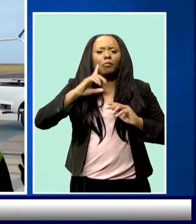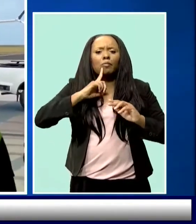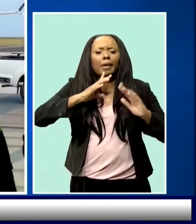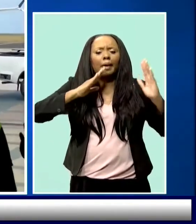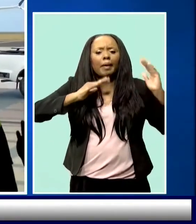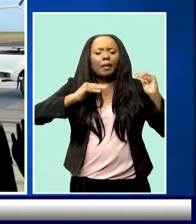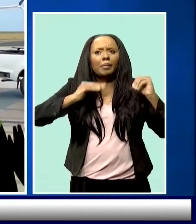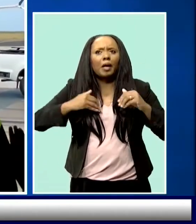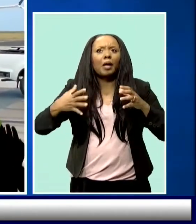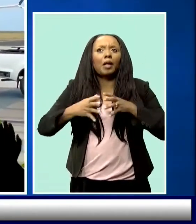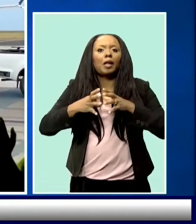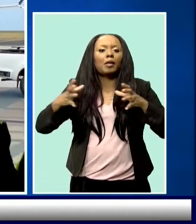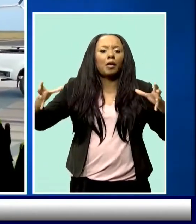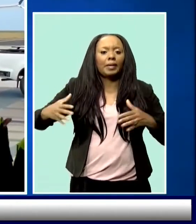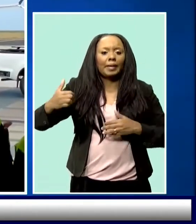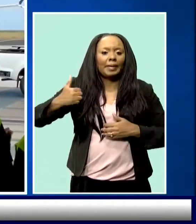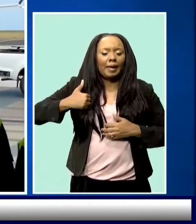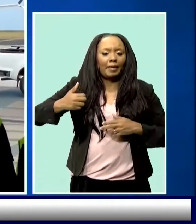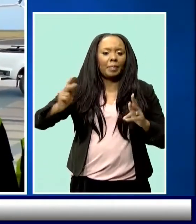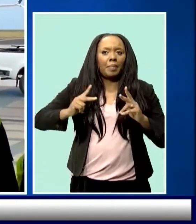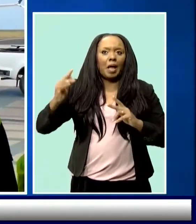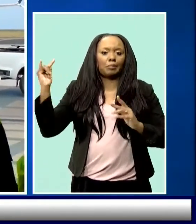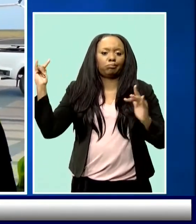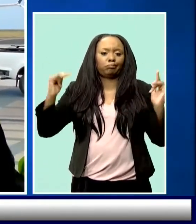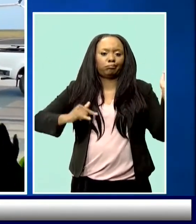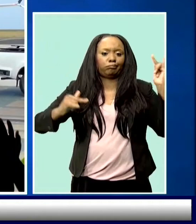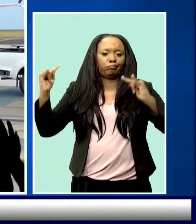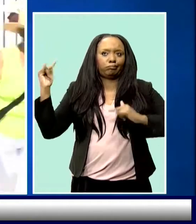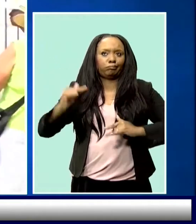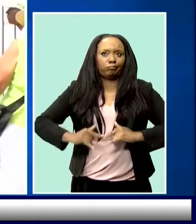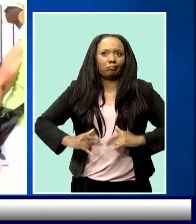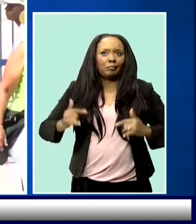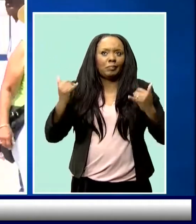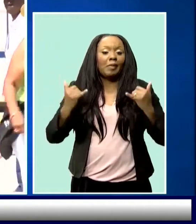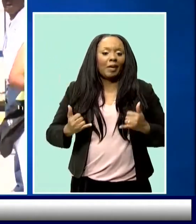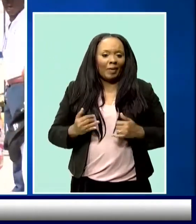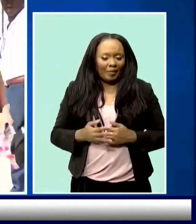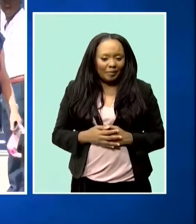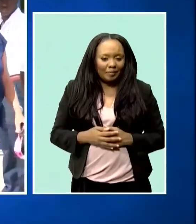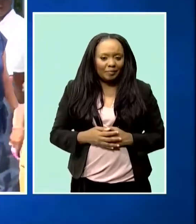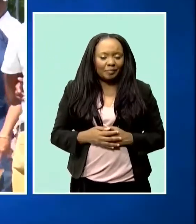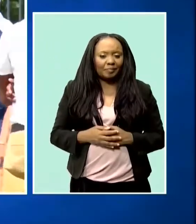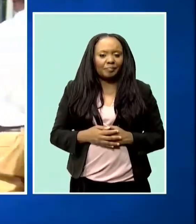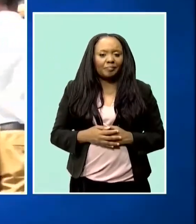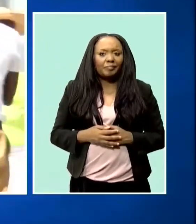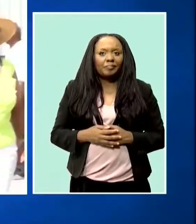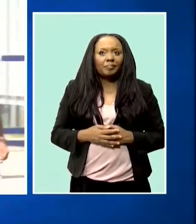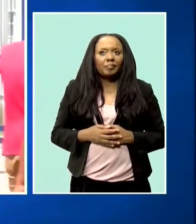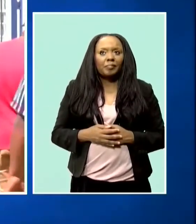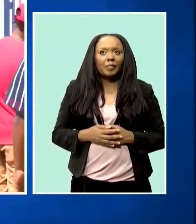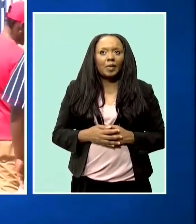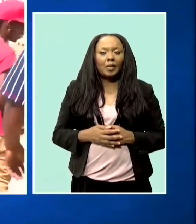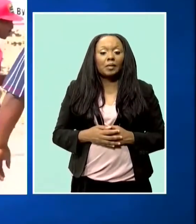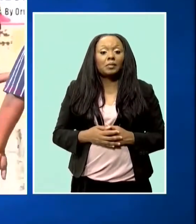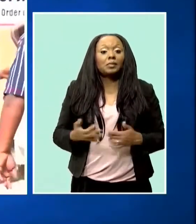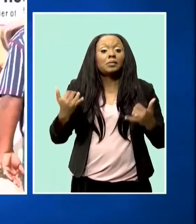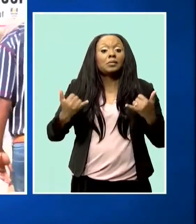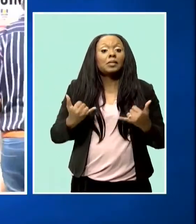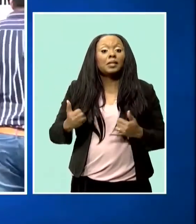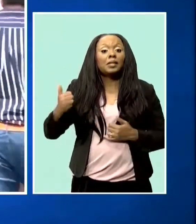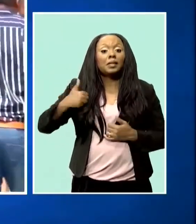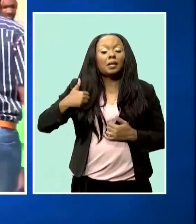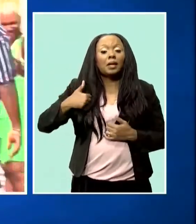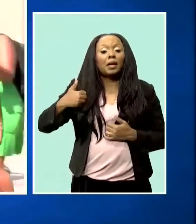to significantly increase arrivals from that key source market in the months ahead. Chief among them is today's announcement by